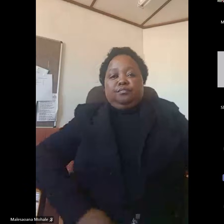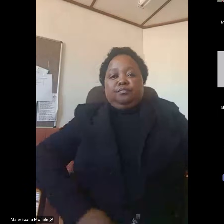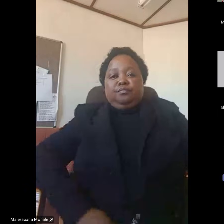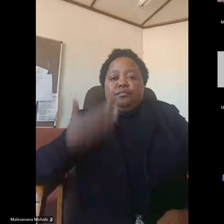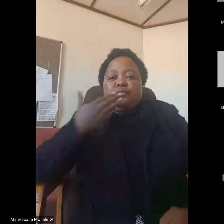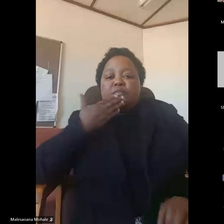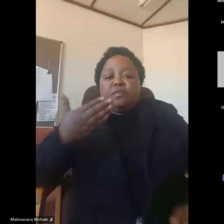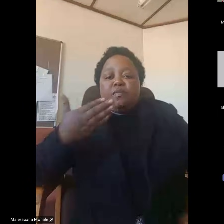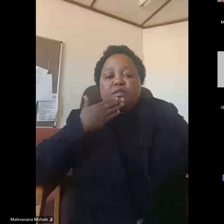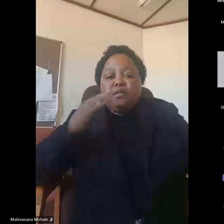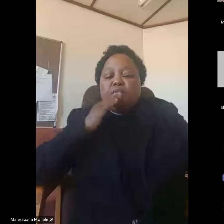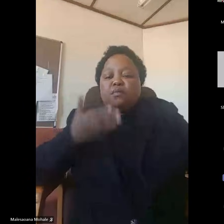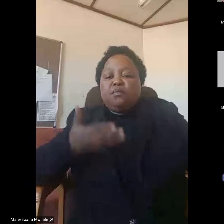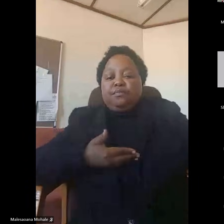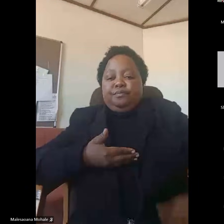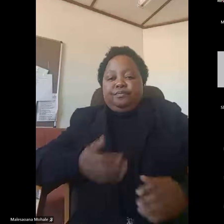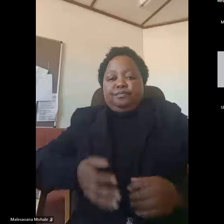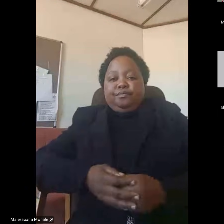So,